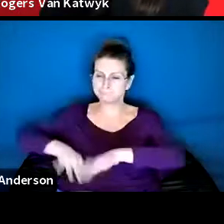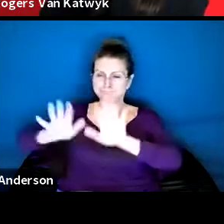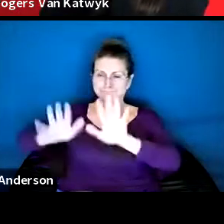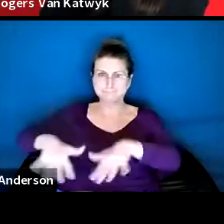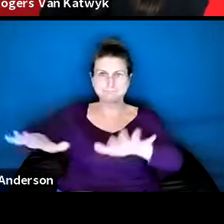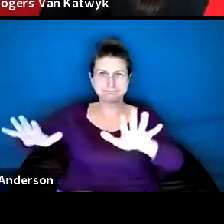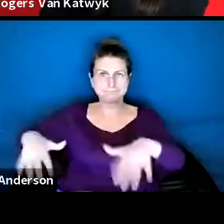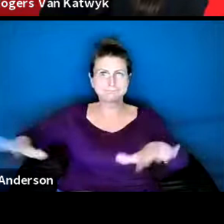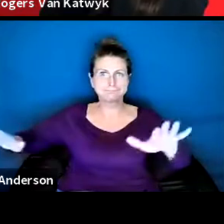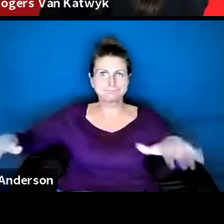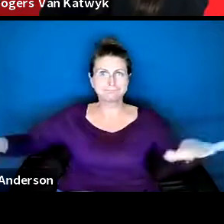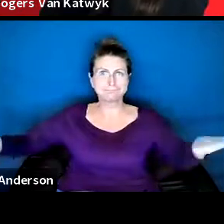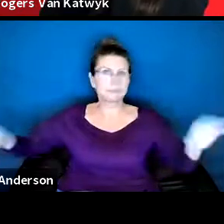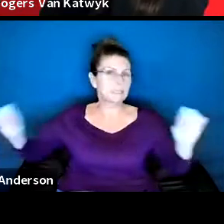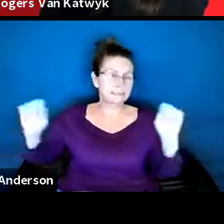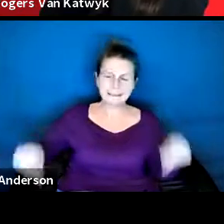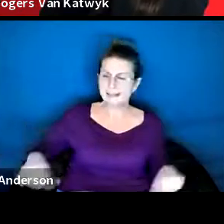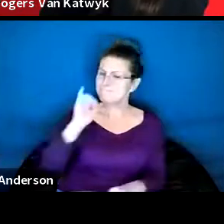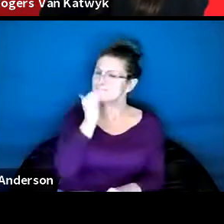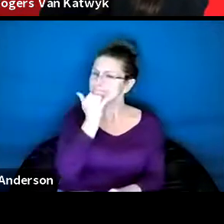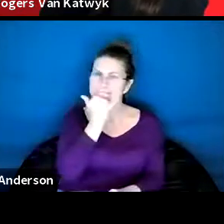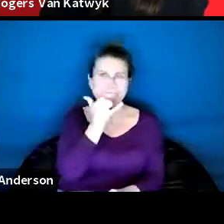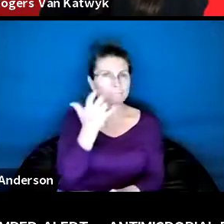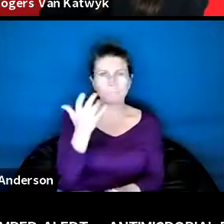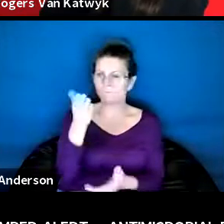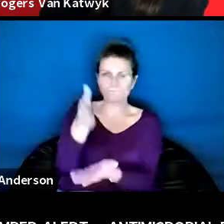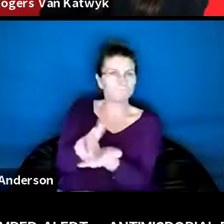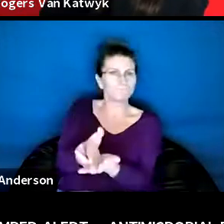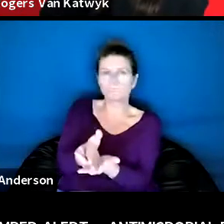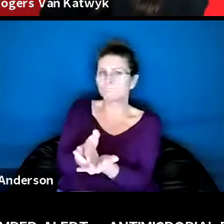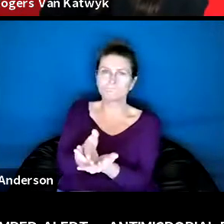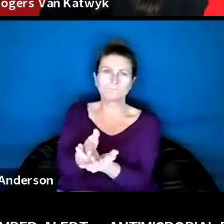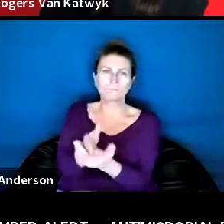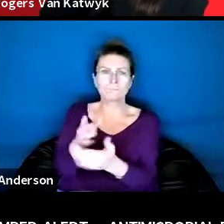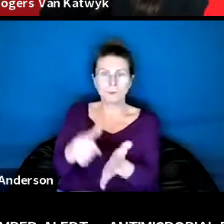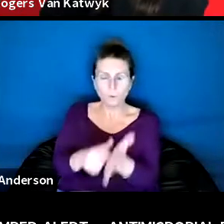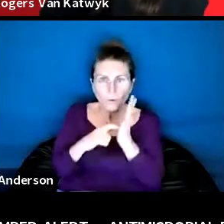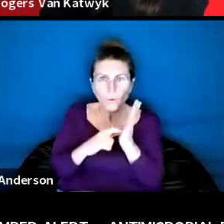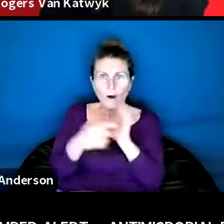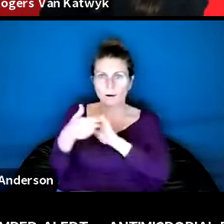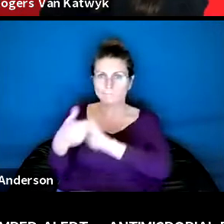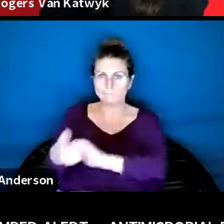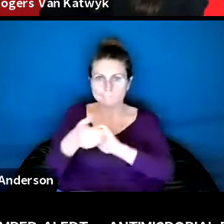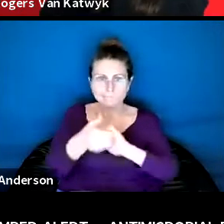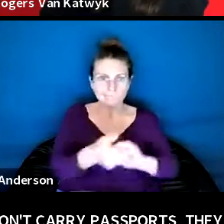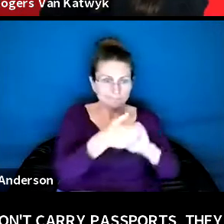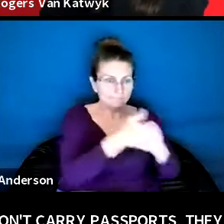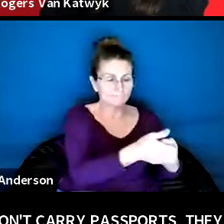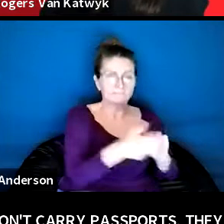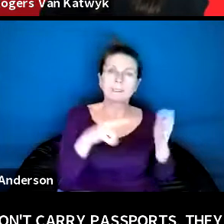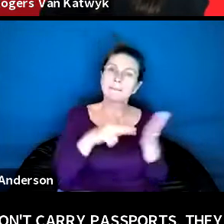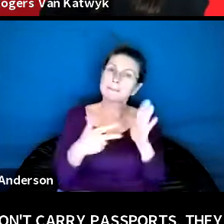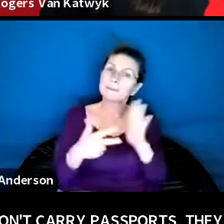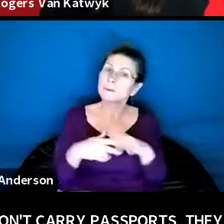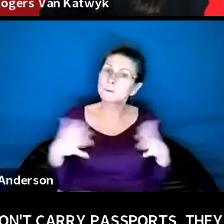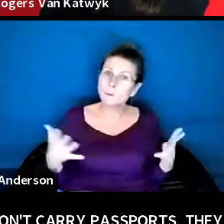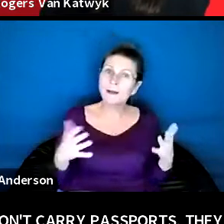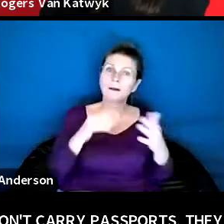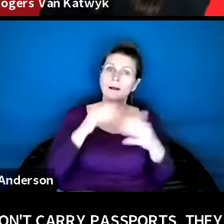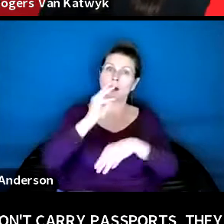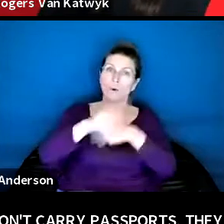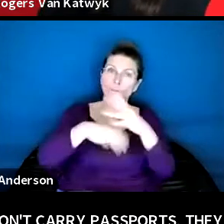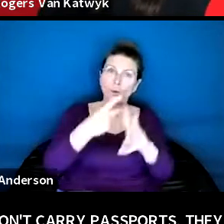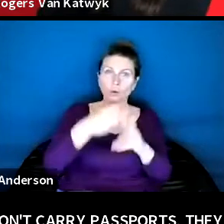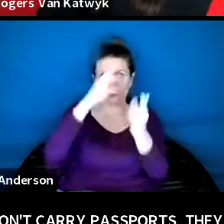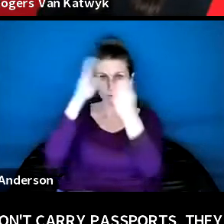between countries, we need countries to work together to address it. What that means is that we need a science of global strategy around how